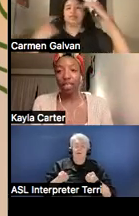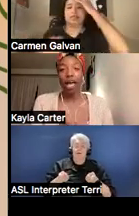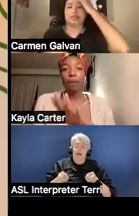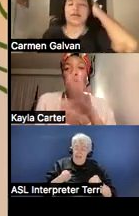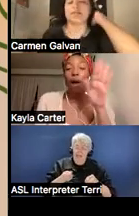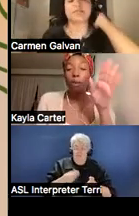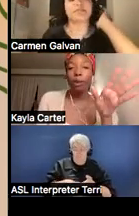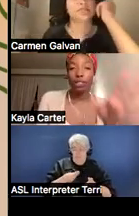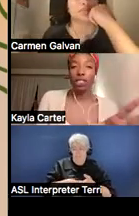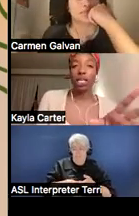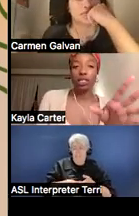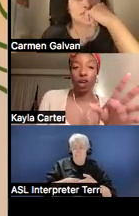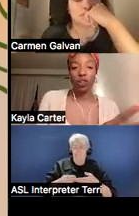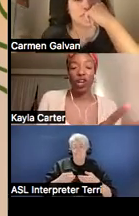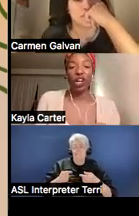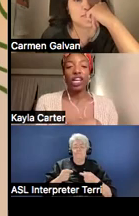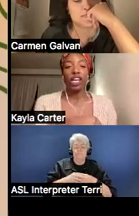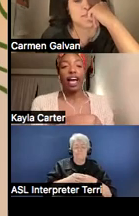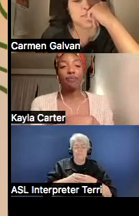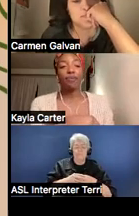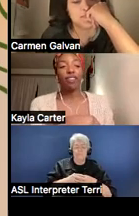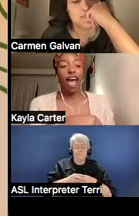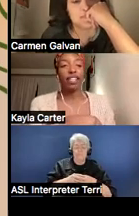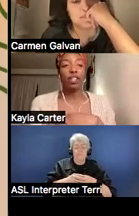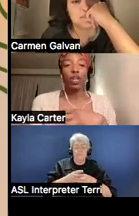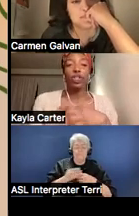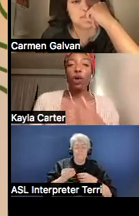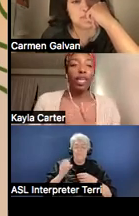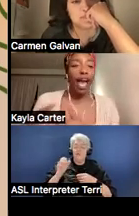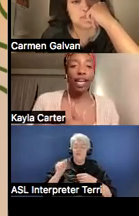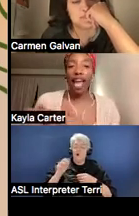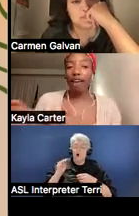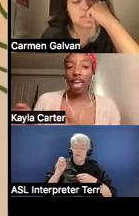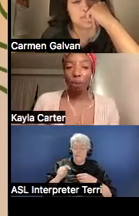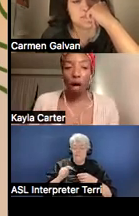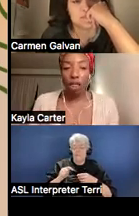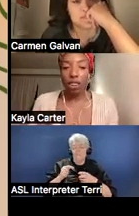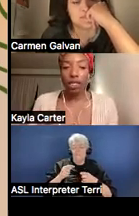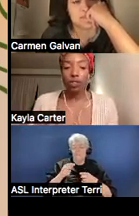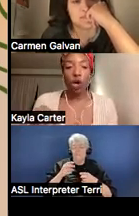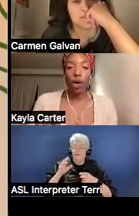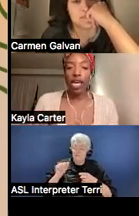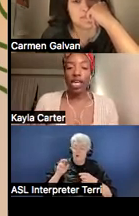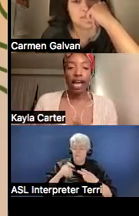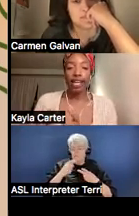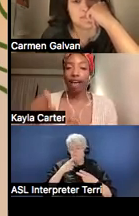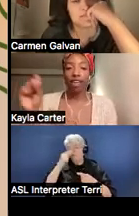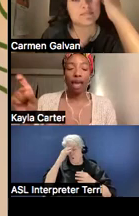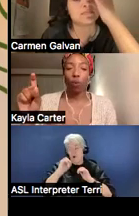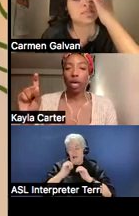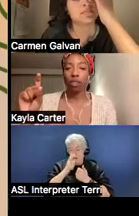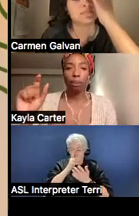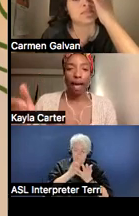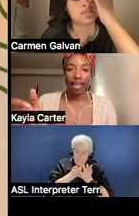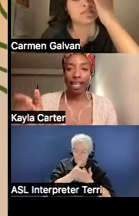intuitive. Carmen mentioned this earlier, that knowing how to navigate policies, knowing how to